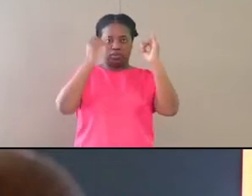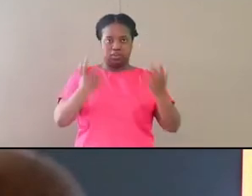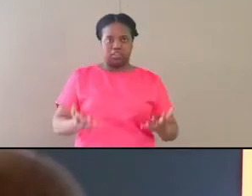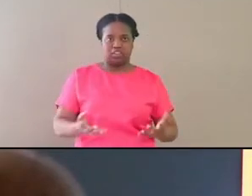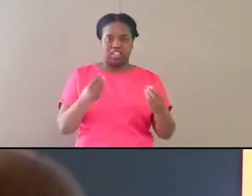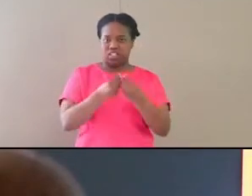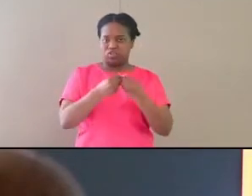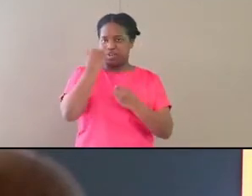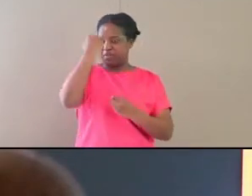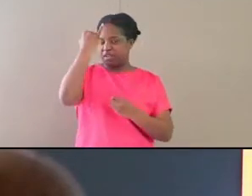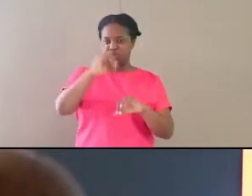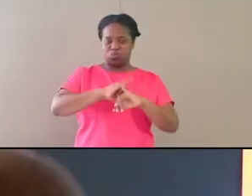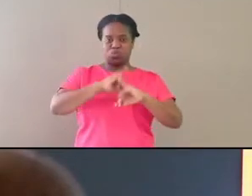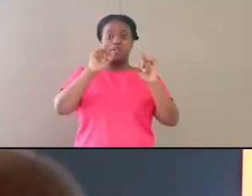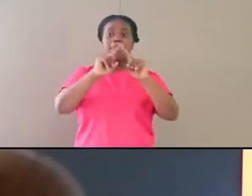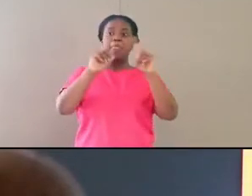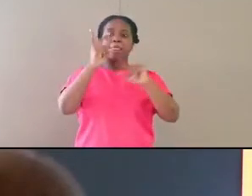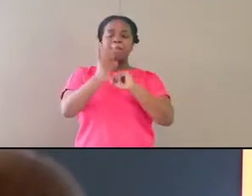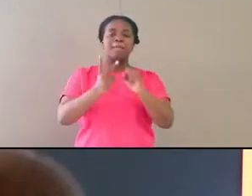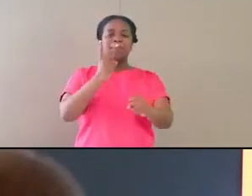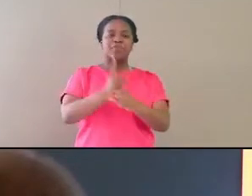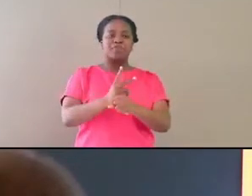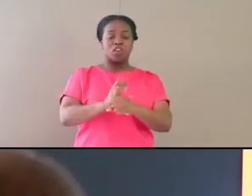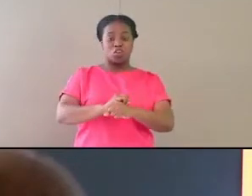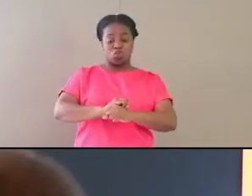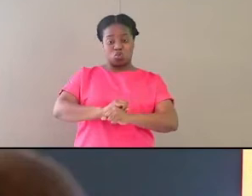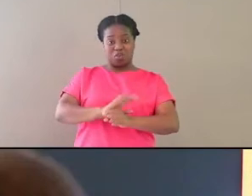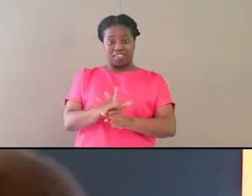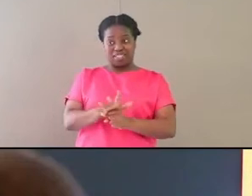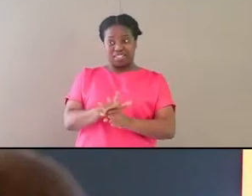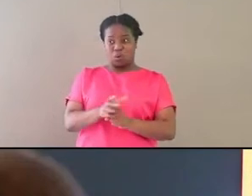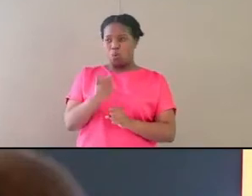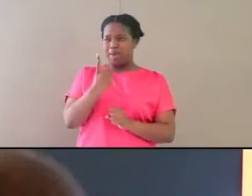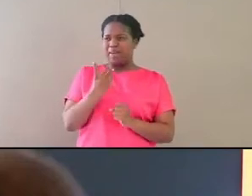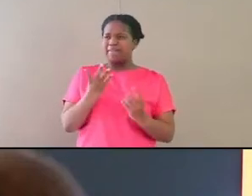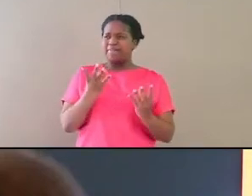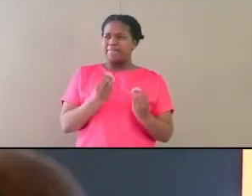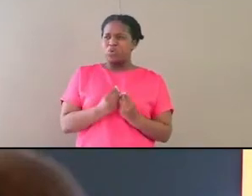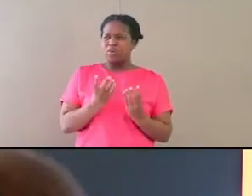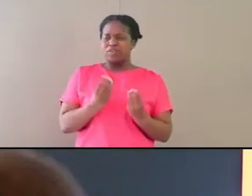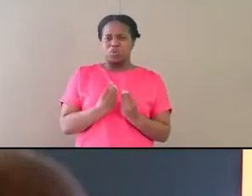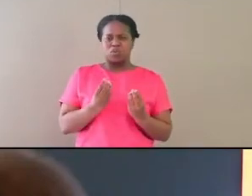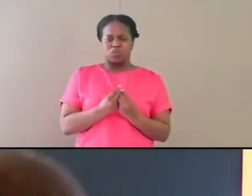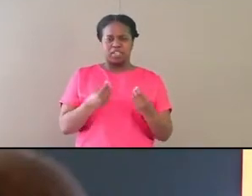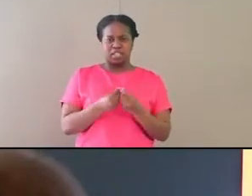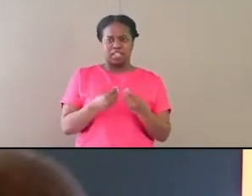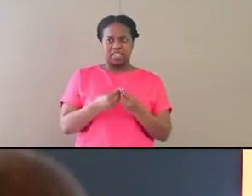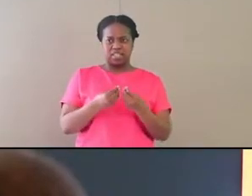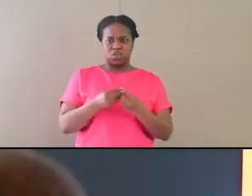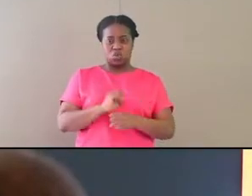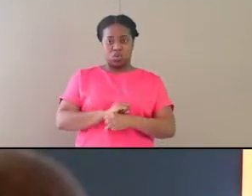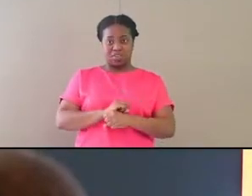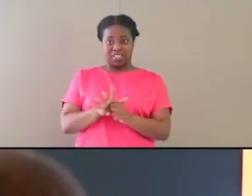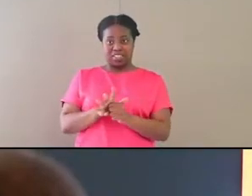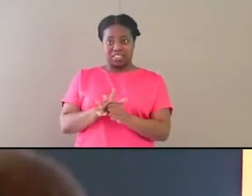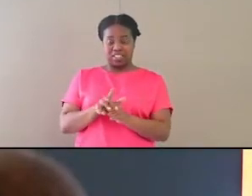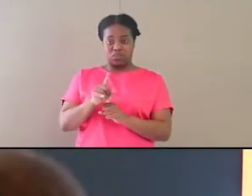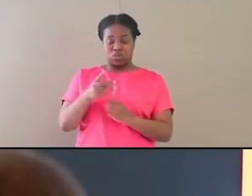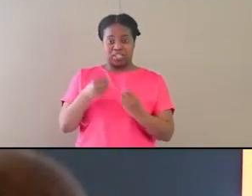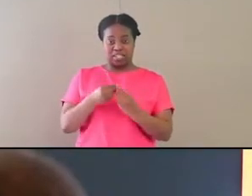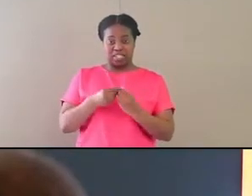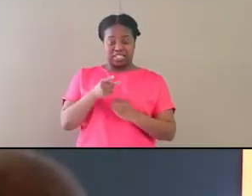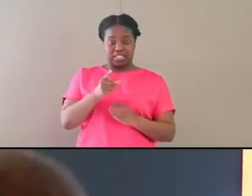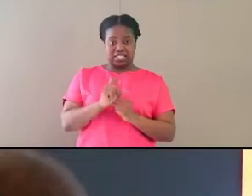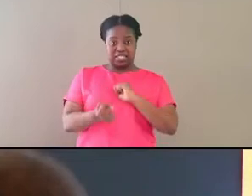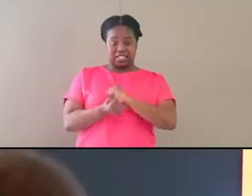imagined happened. But again, COVID, one of the few gifts of COVID that happened for the social security system